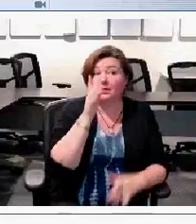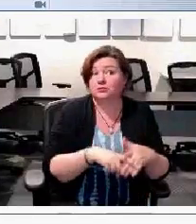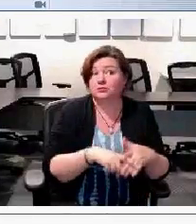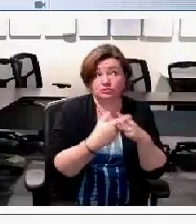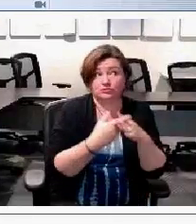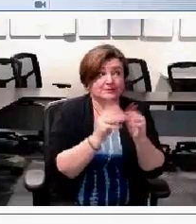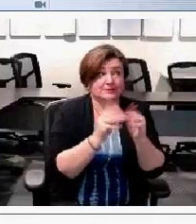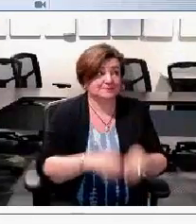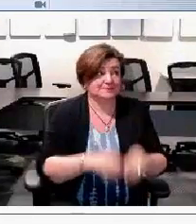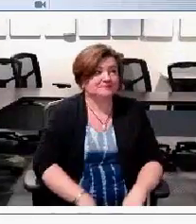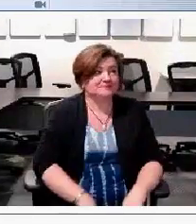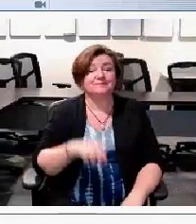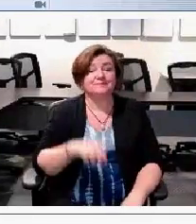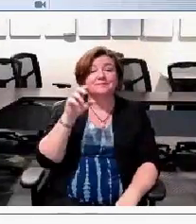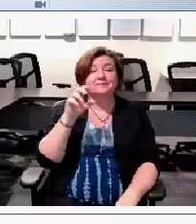And